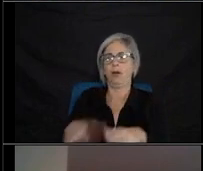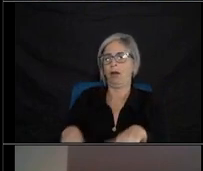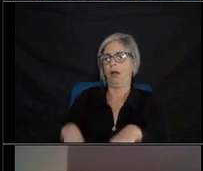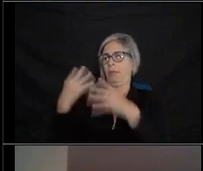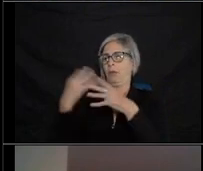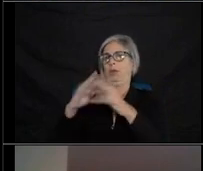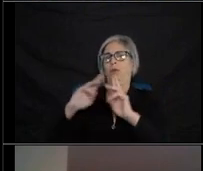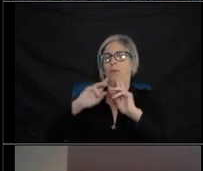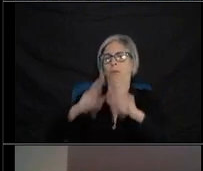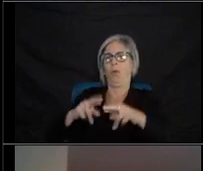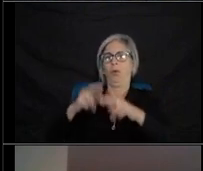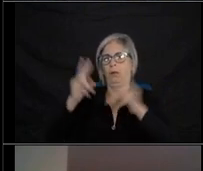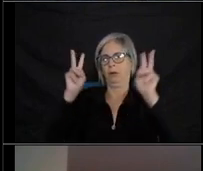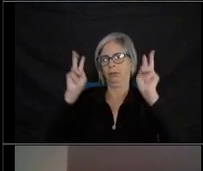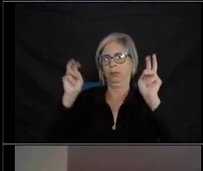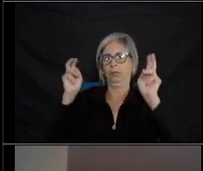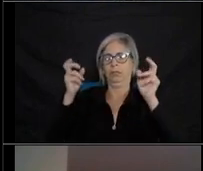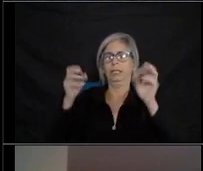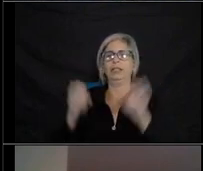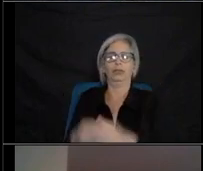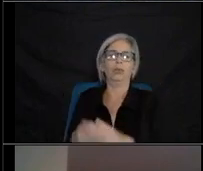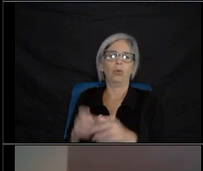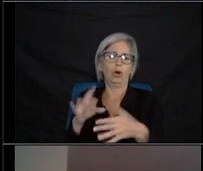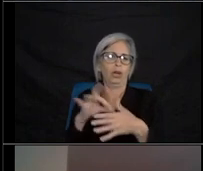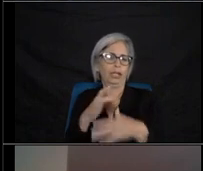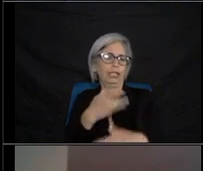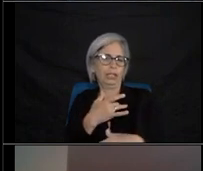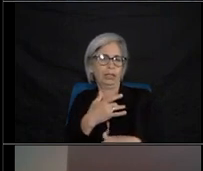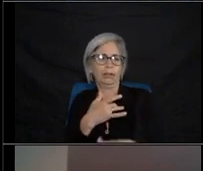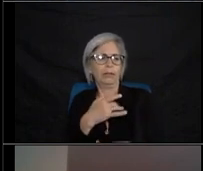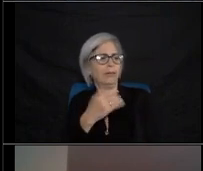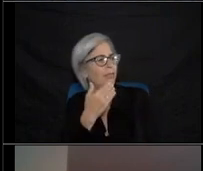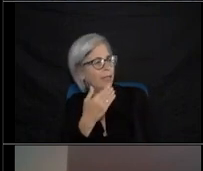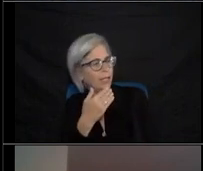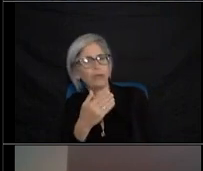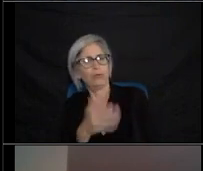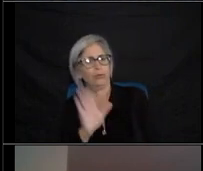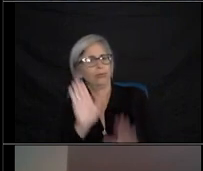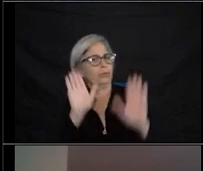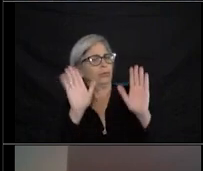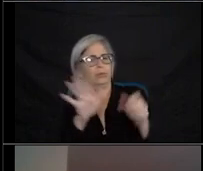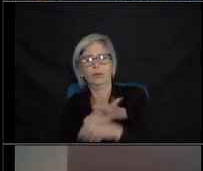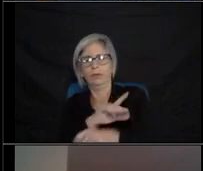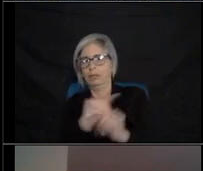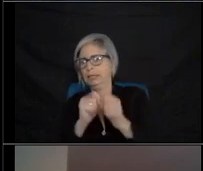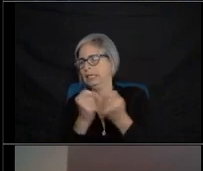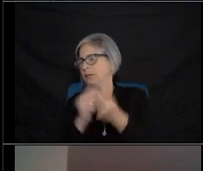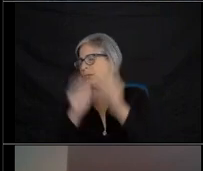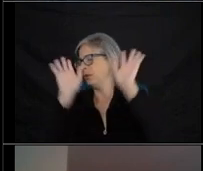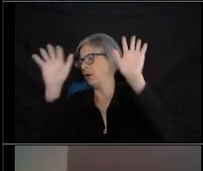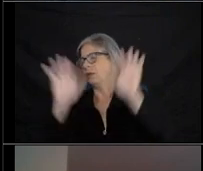a reporting issue. Got it. Thank you so much, Andrew, mm-hmm. and to the entire team.